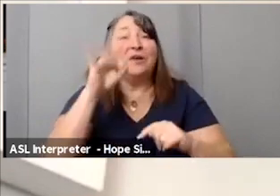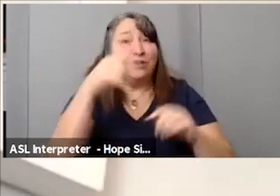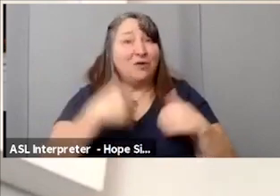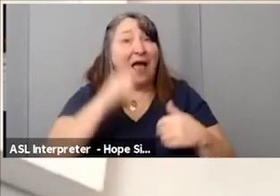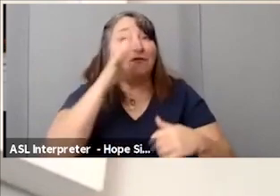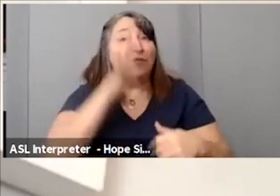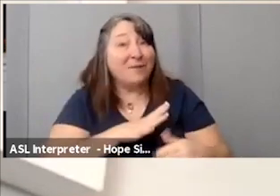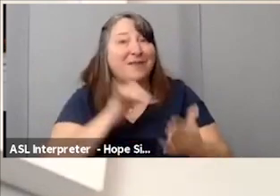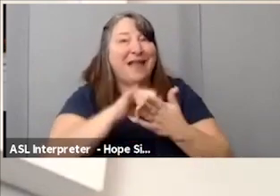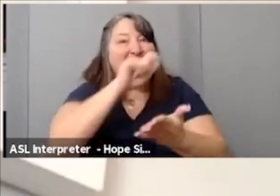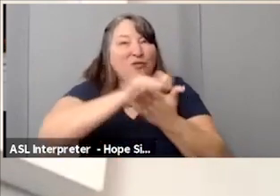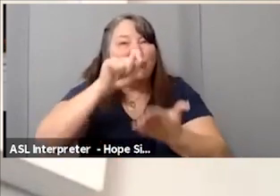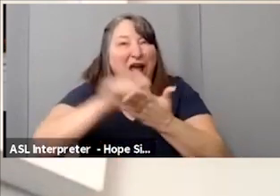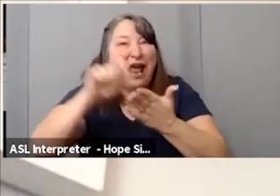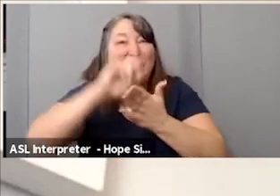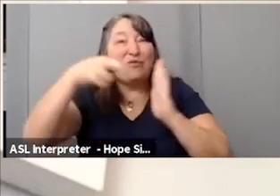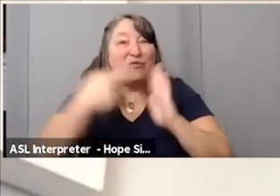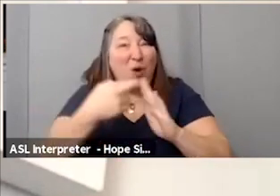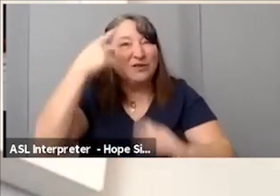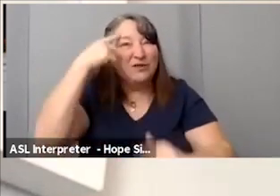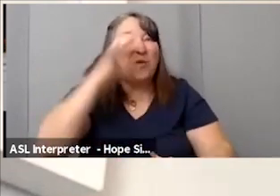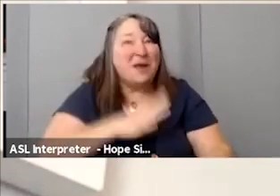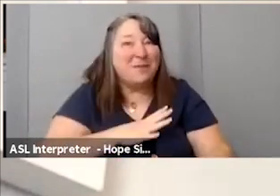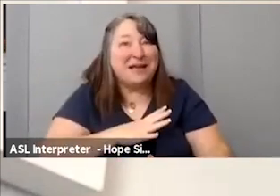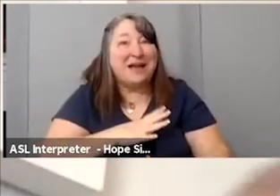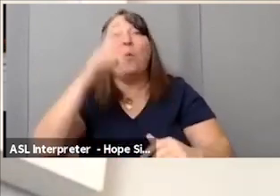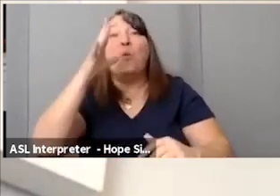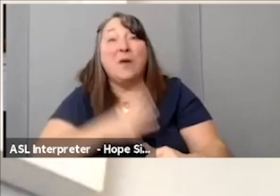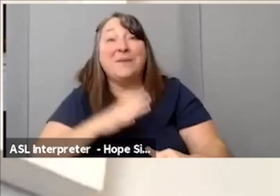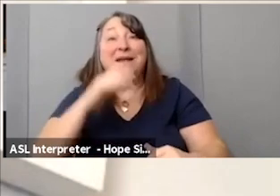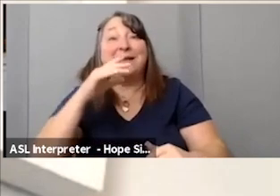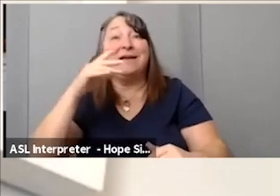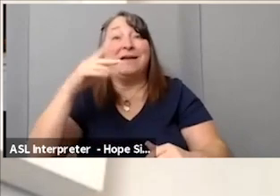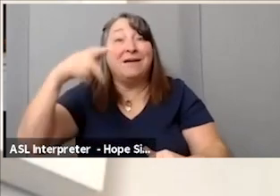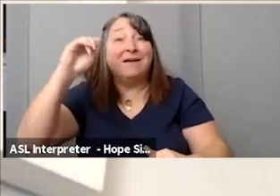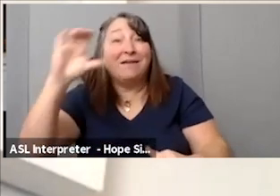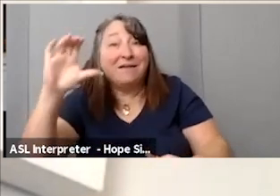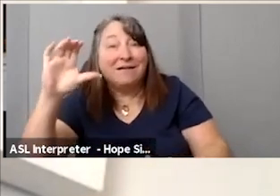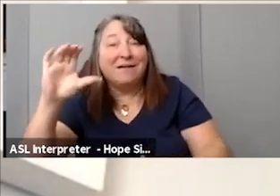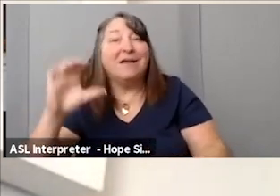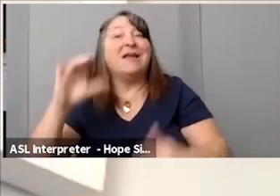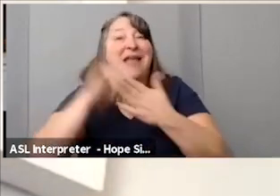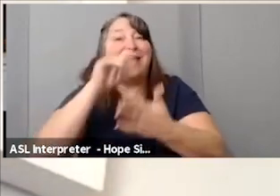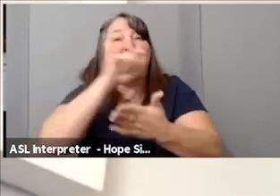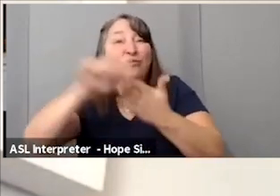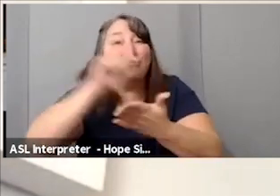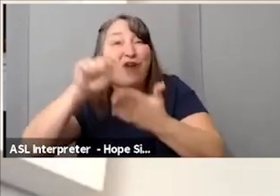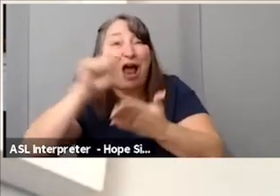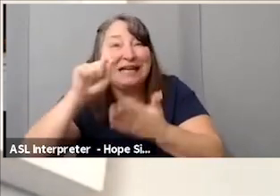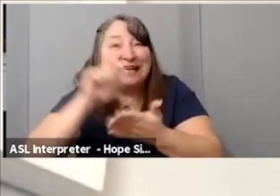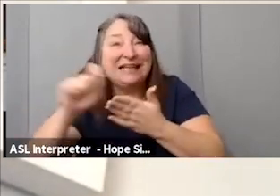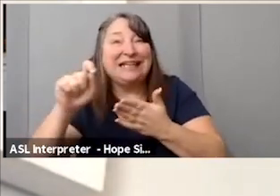writing women, that are women of color writing women, if you have women producers that are producing content that